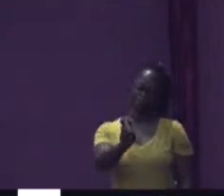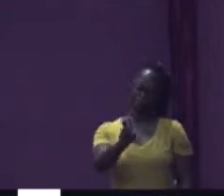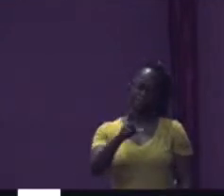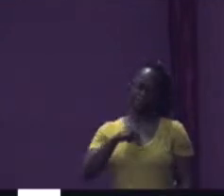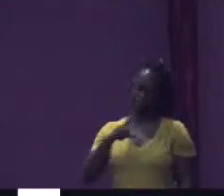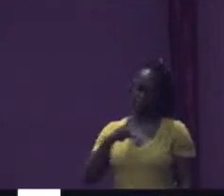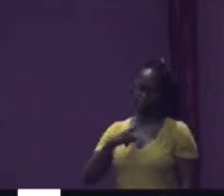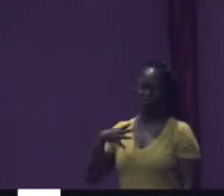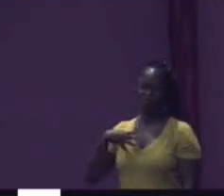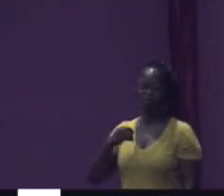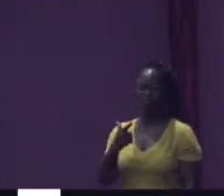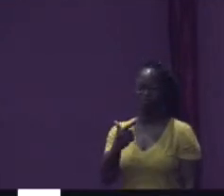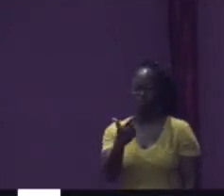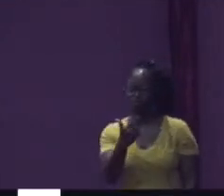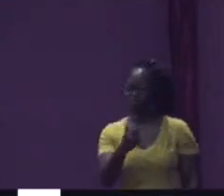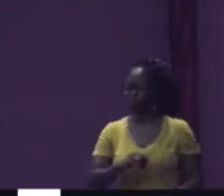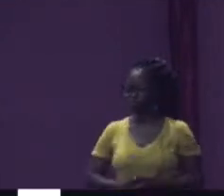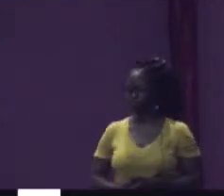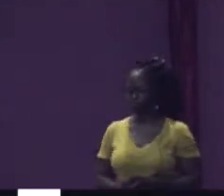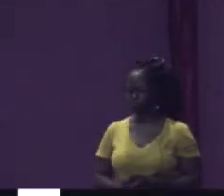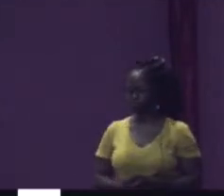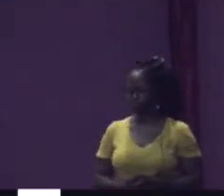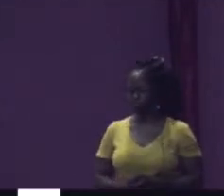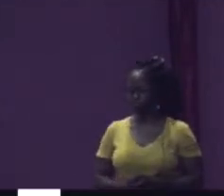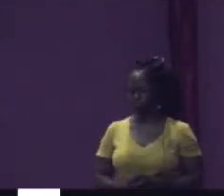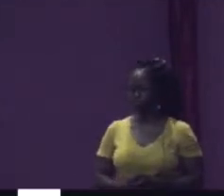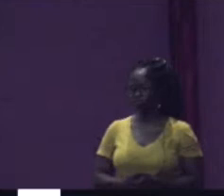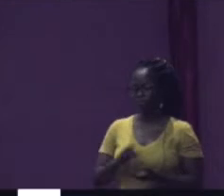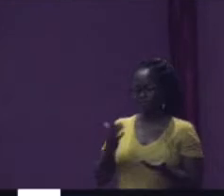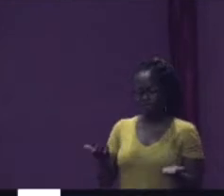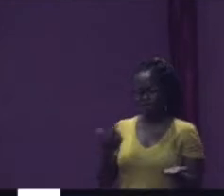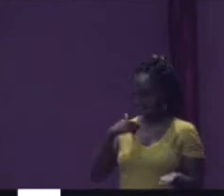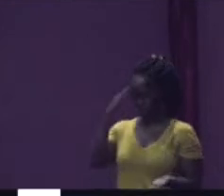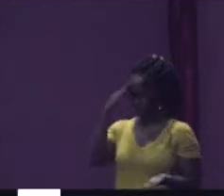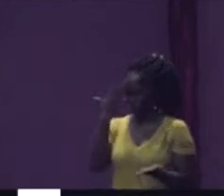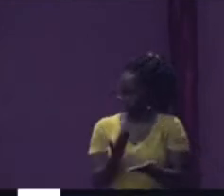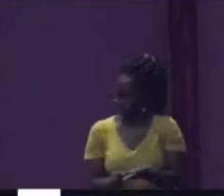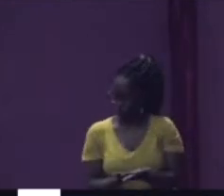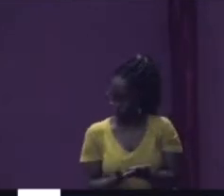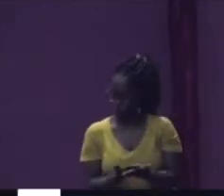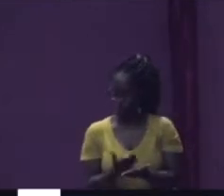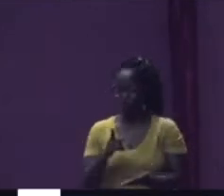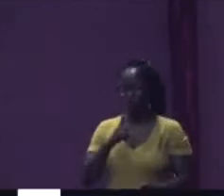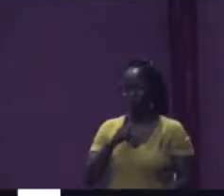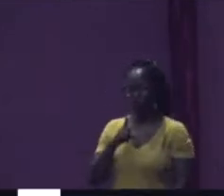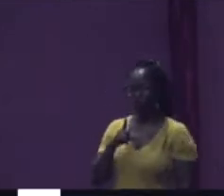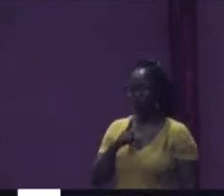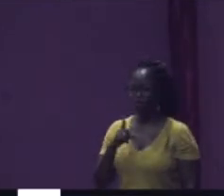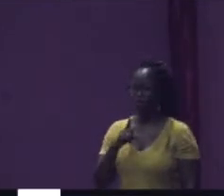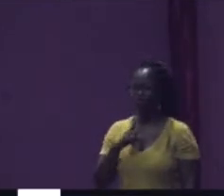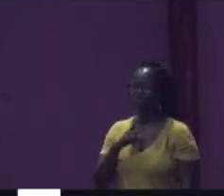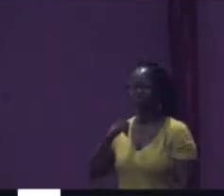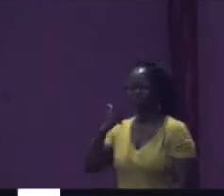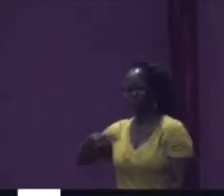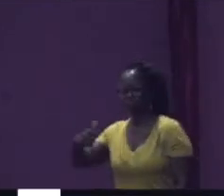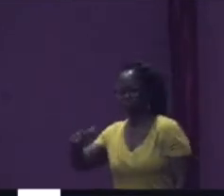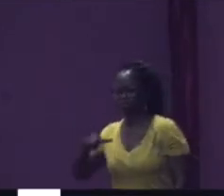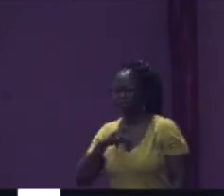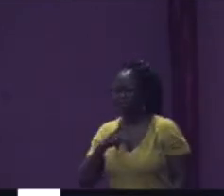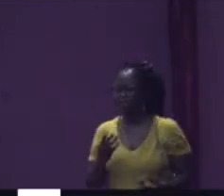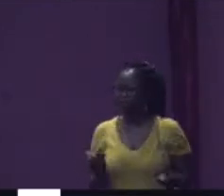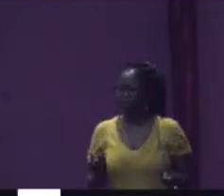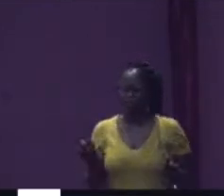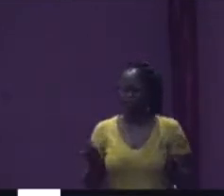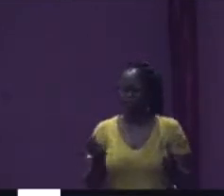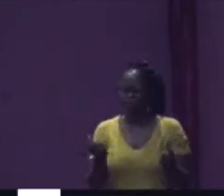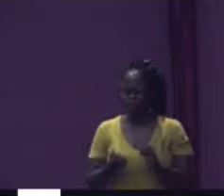And she had, I think it was 3 deaths of children, and there